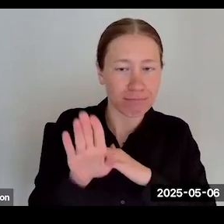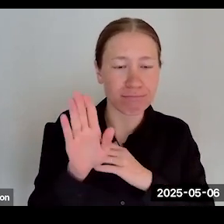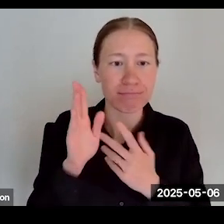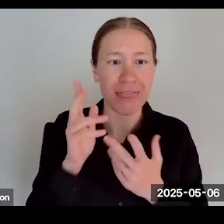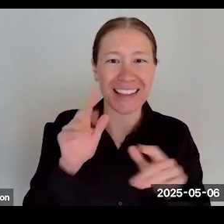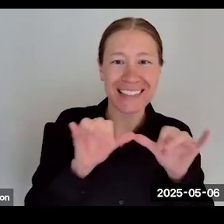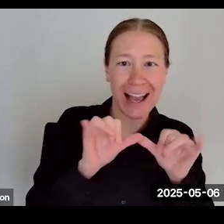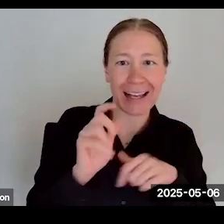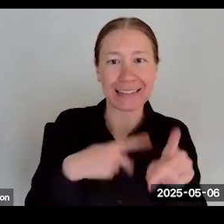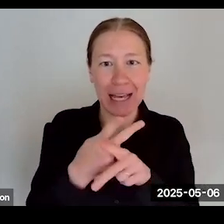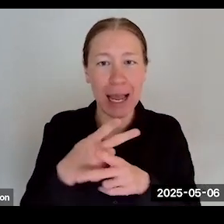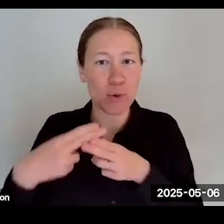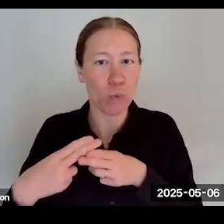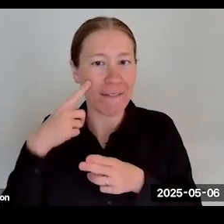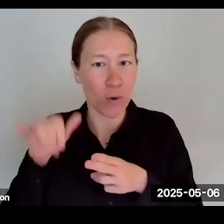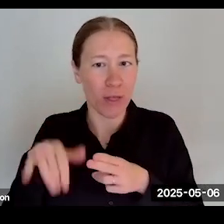miniature horse.